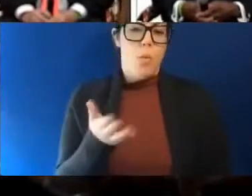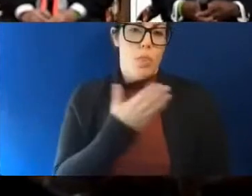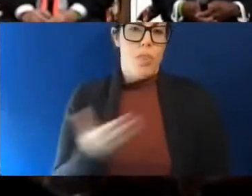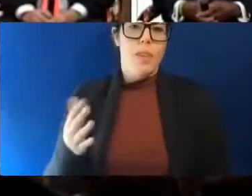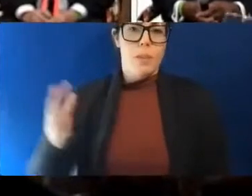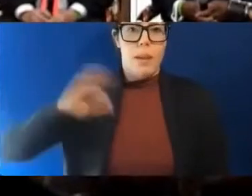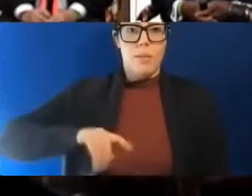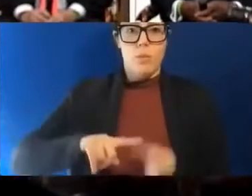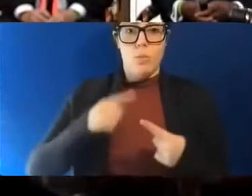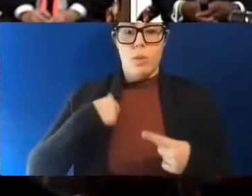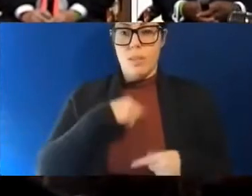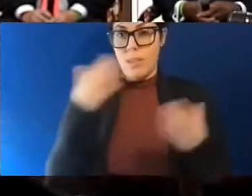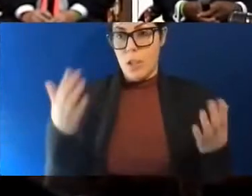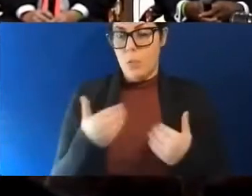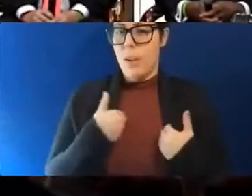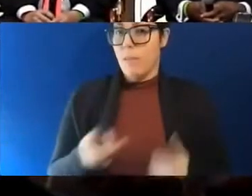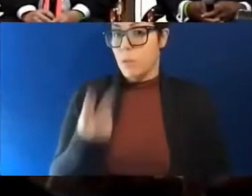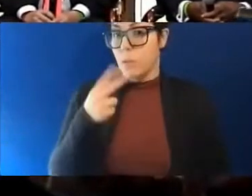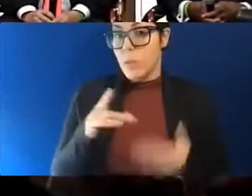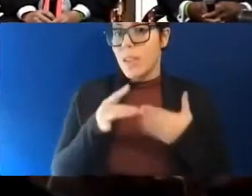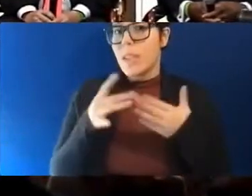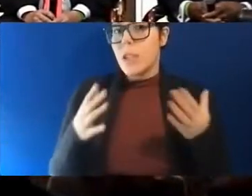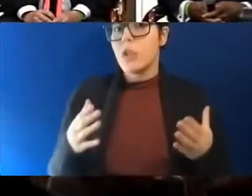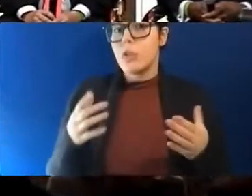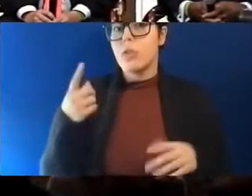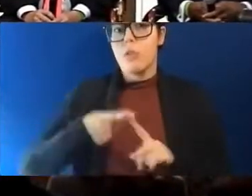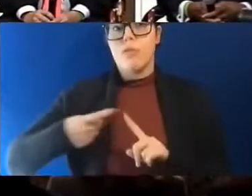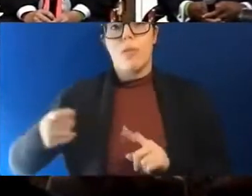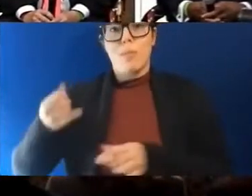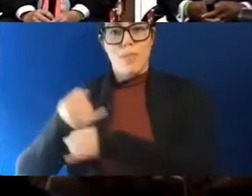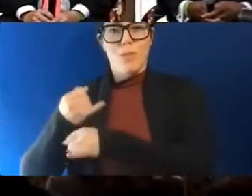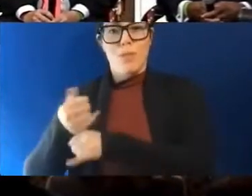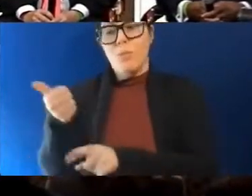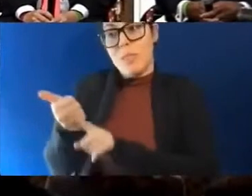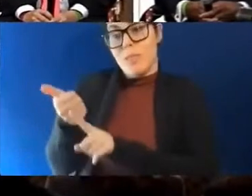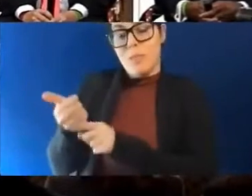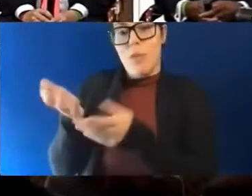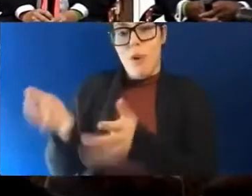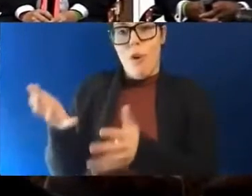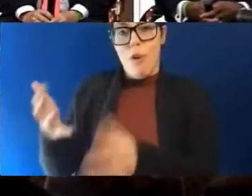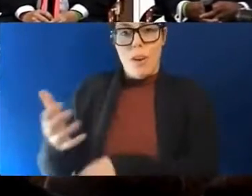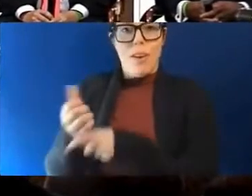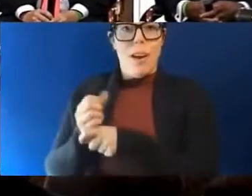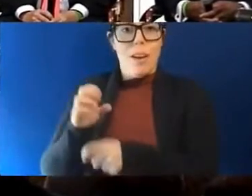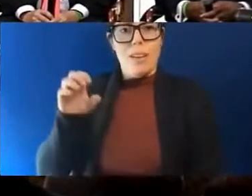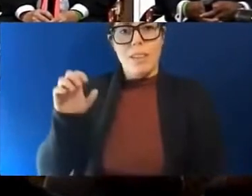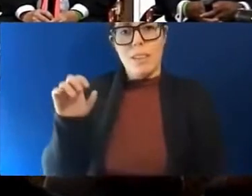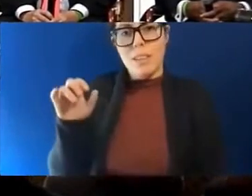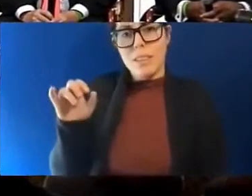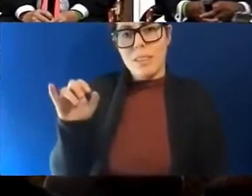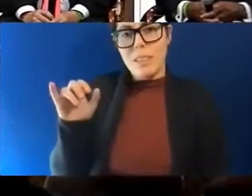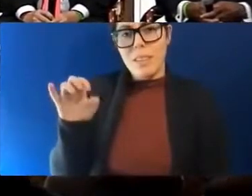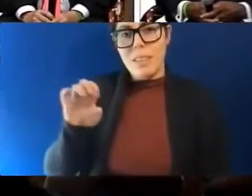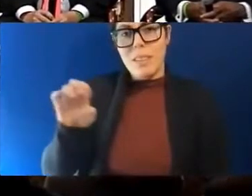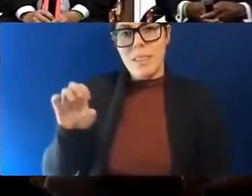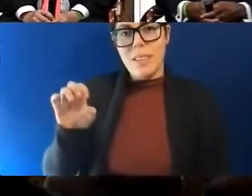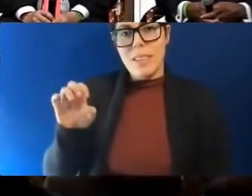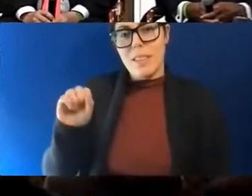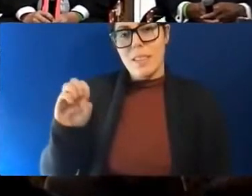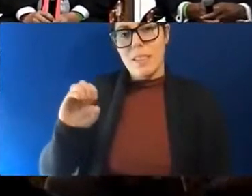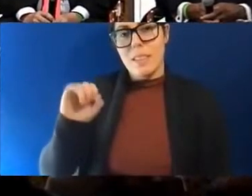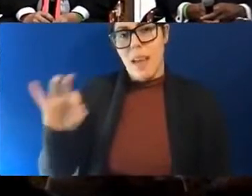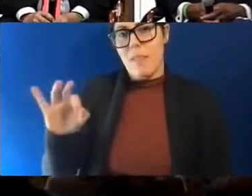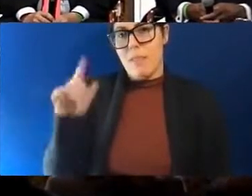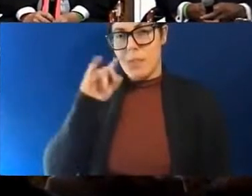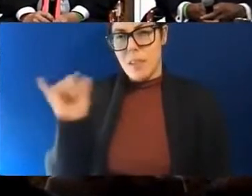is that we have 2 leaders of institutions who have received ESIP funds.